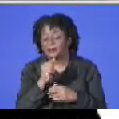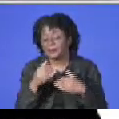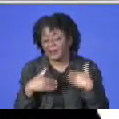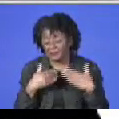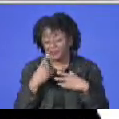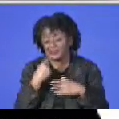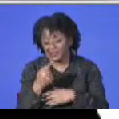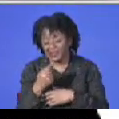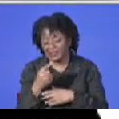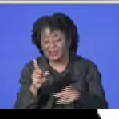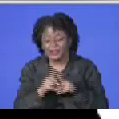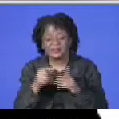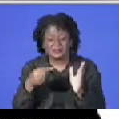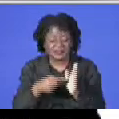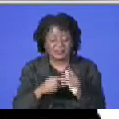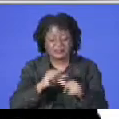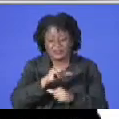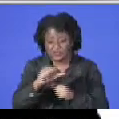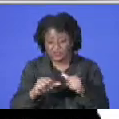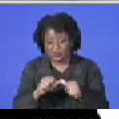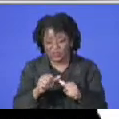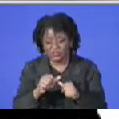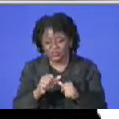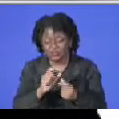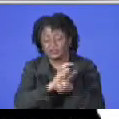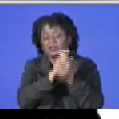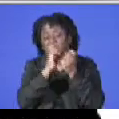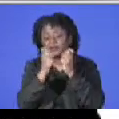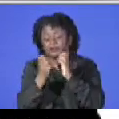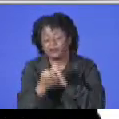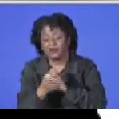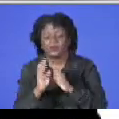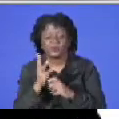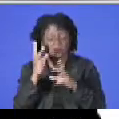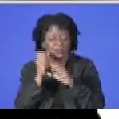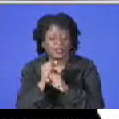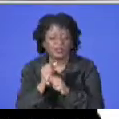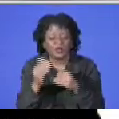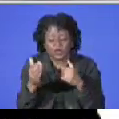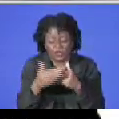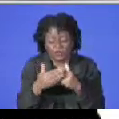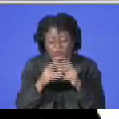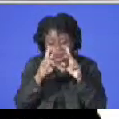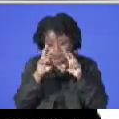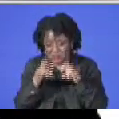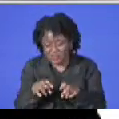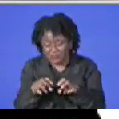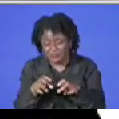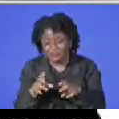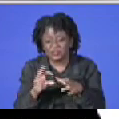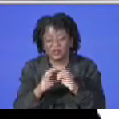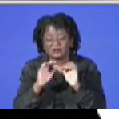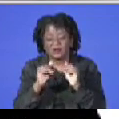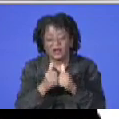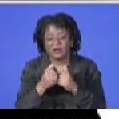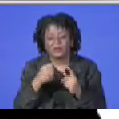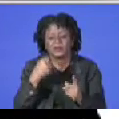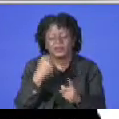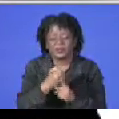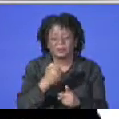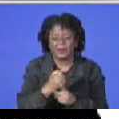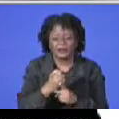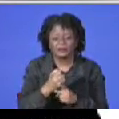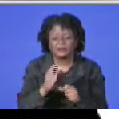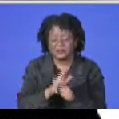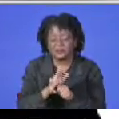this situation evolves, we're going to be taking a more close examination of exactly how impactful the stimulus packages